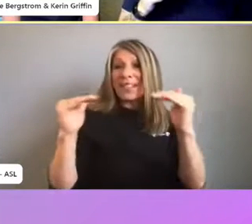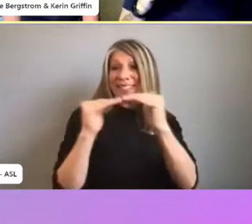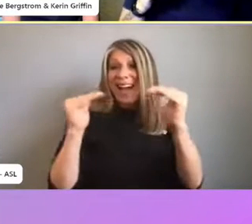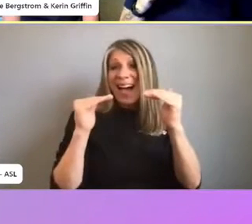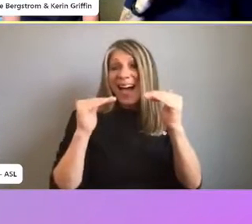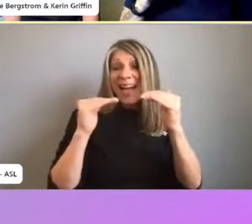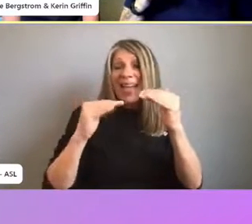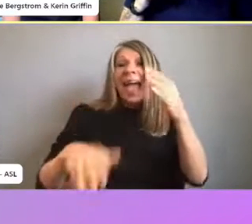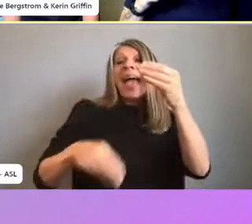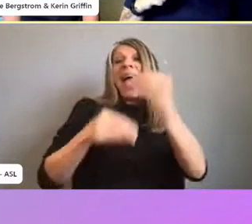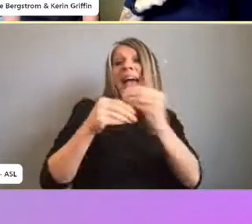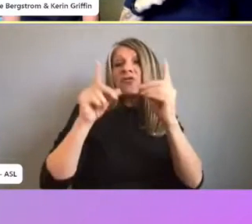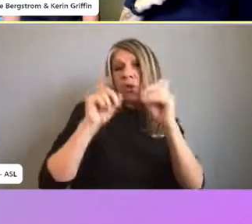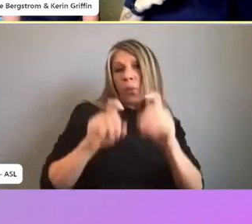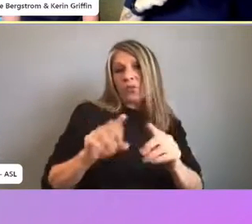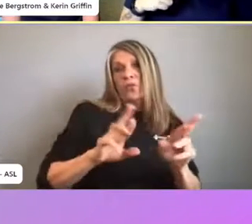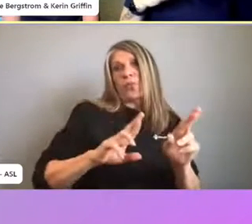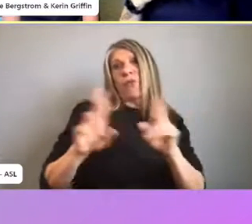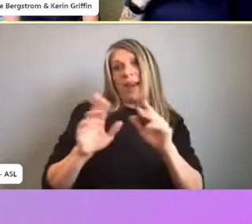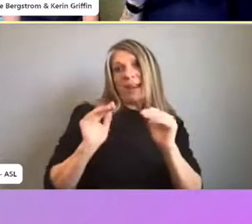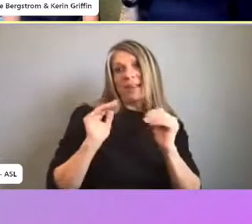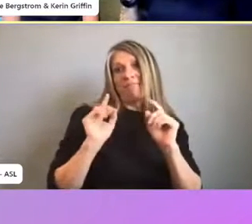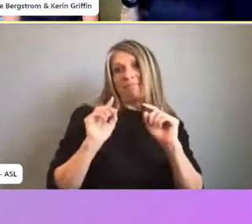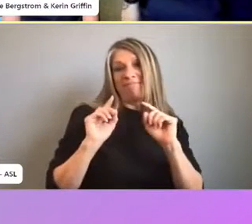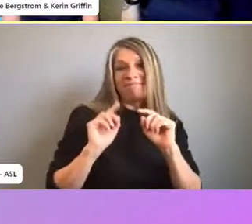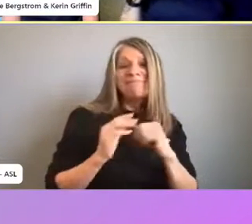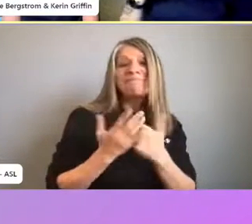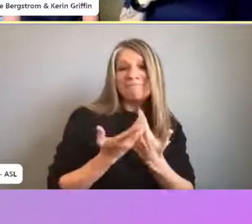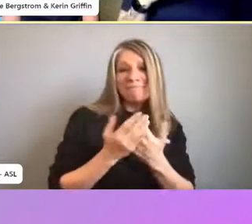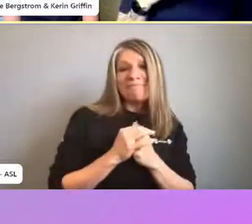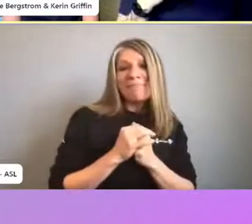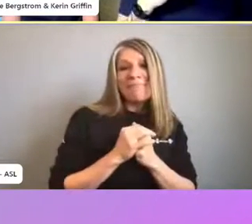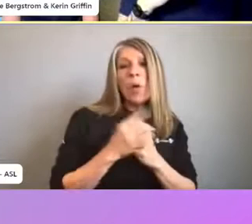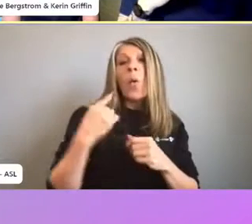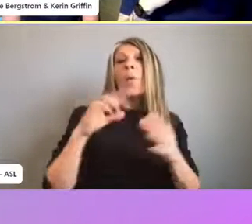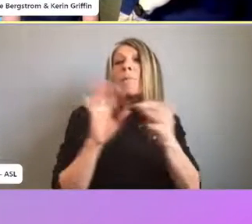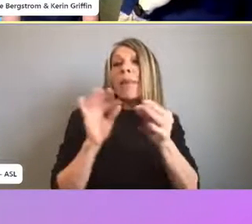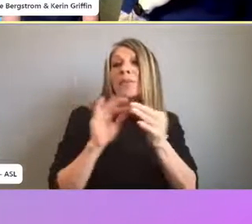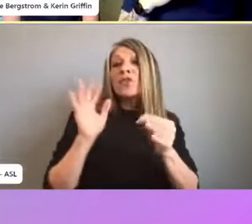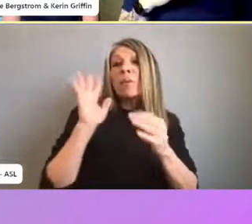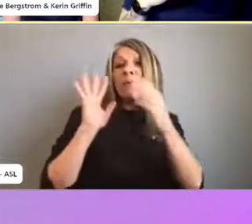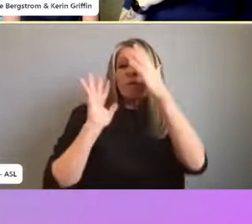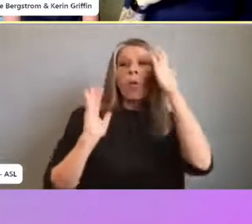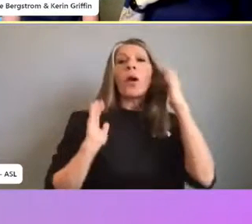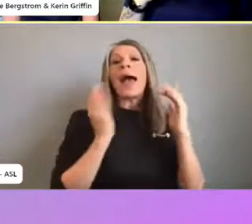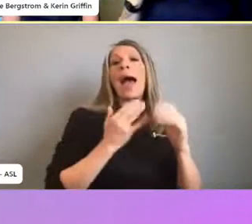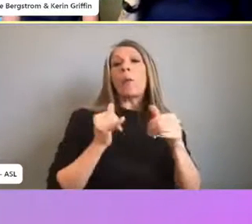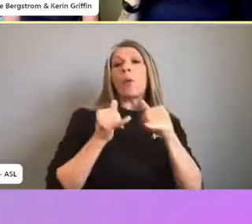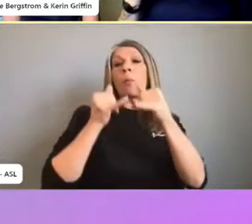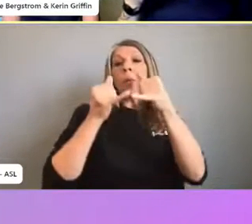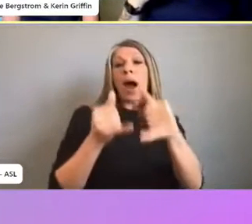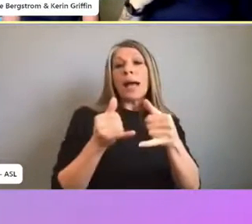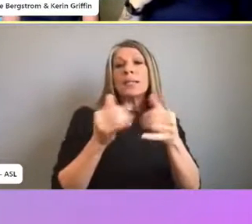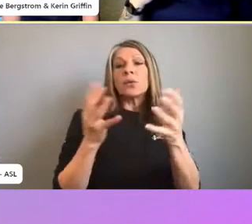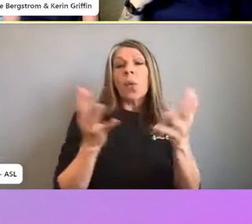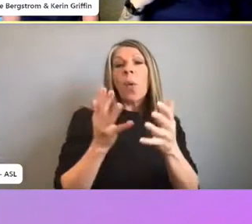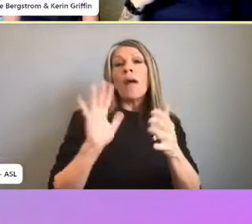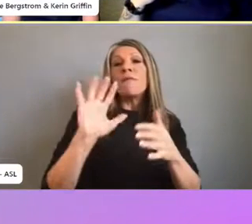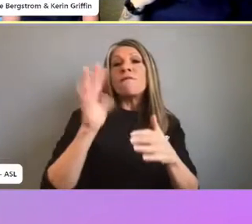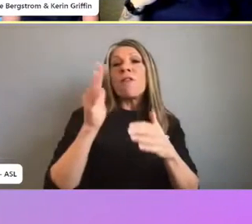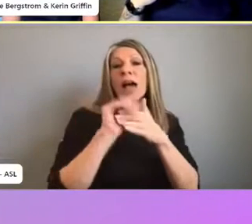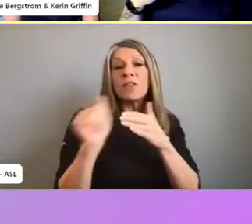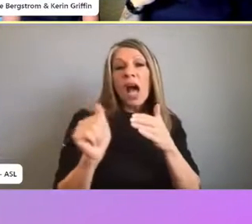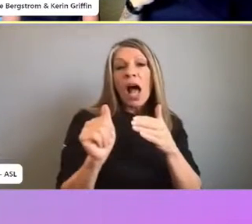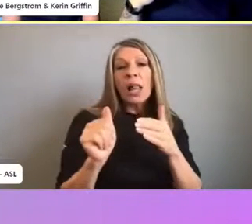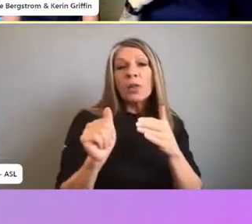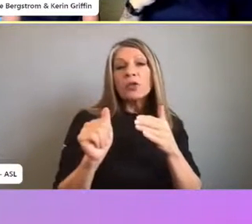extra questions were prepared. And like we mentioned before, our prizes were $5